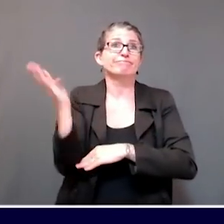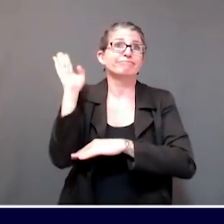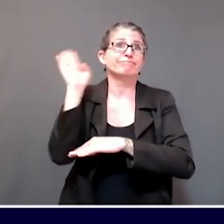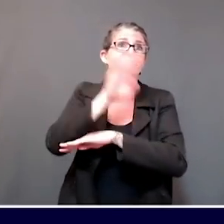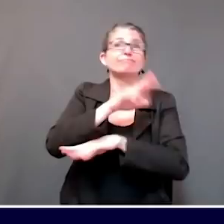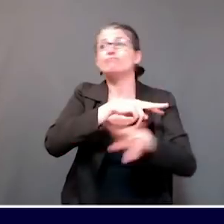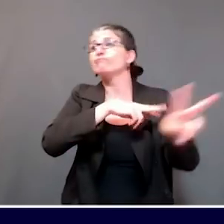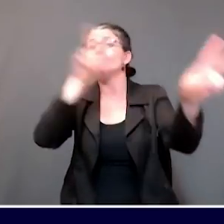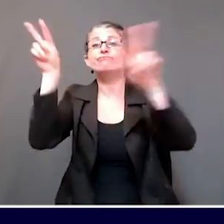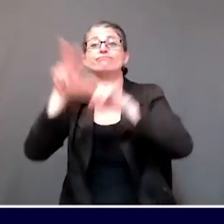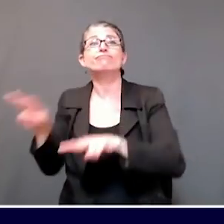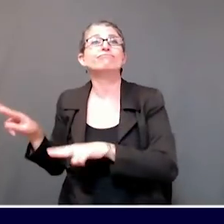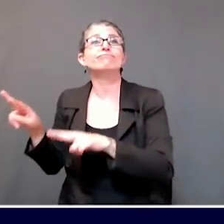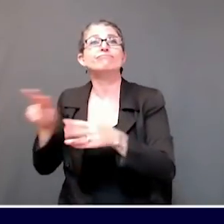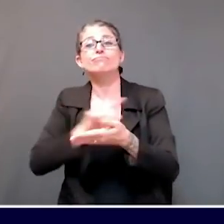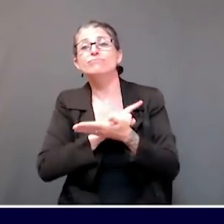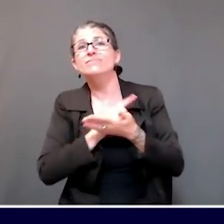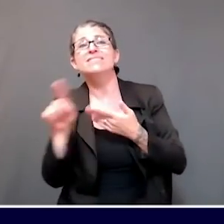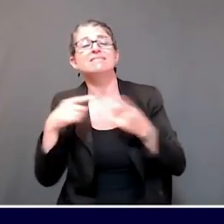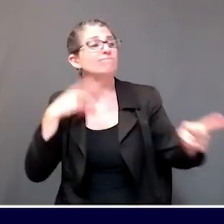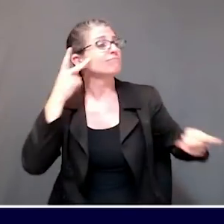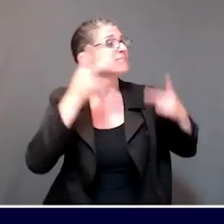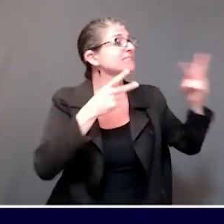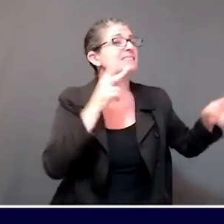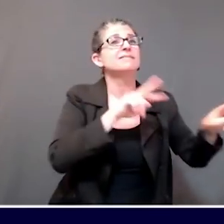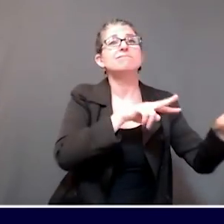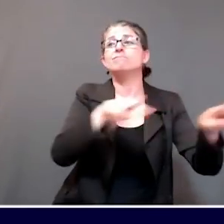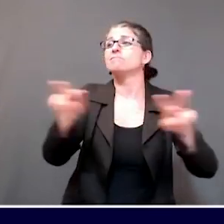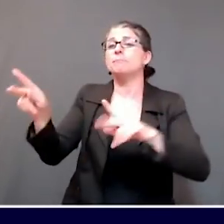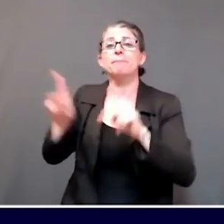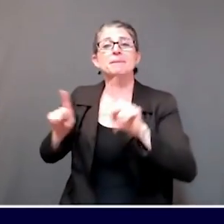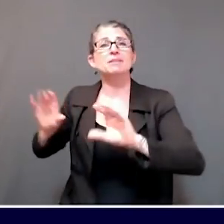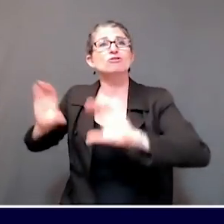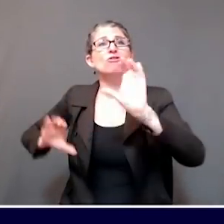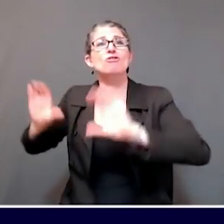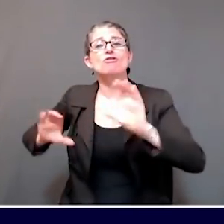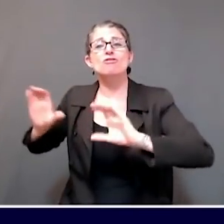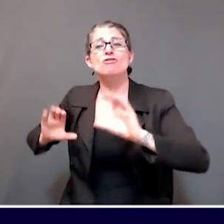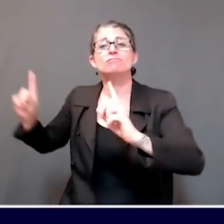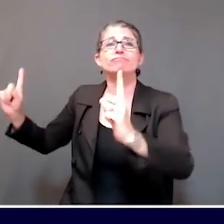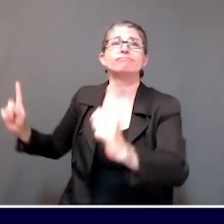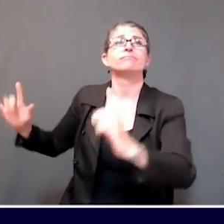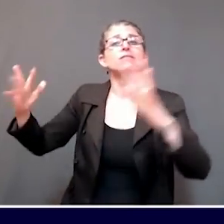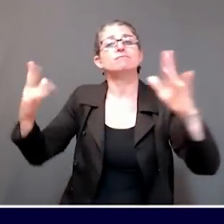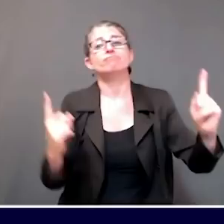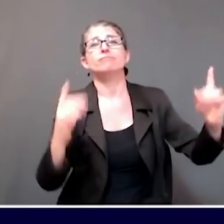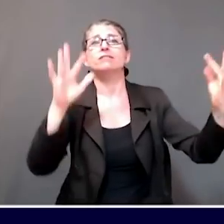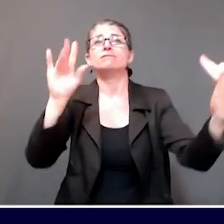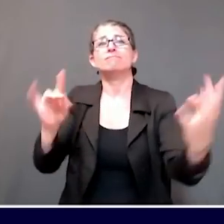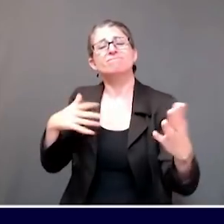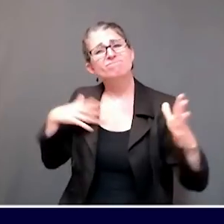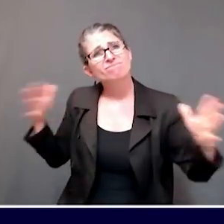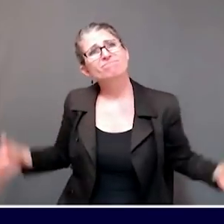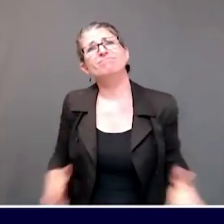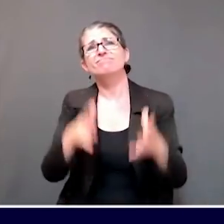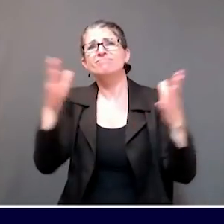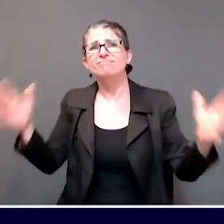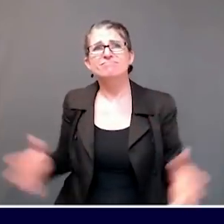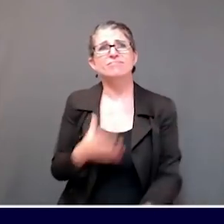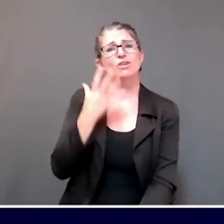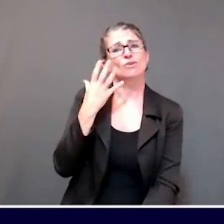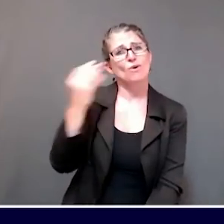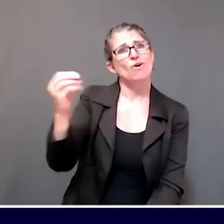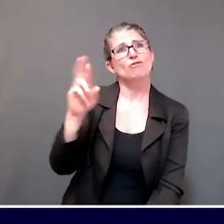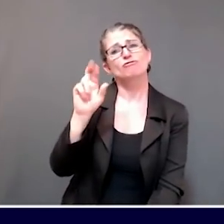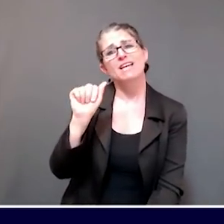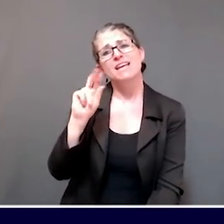what I'm seeing, talking to people on the streets. I encourage you to go up to the Rangeley Lakes. There's a public park there. You can camp